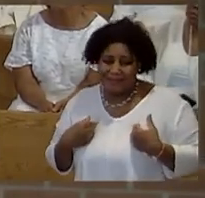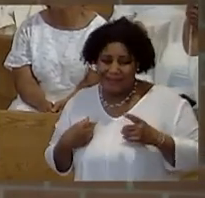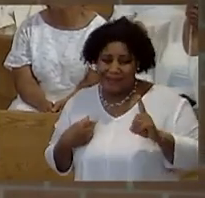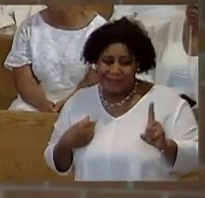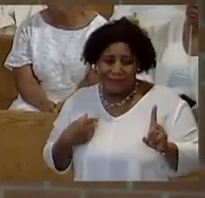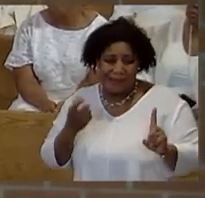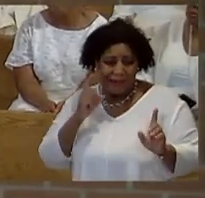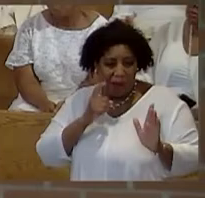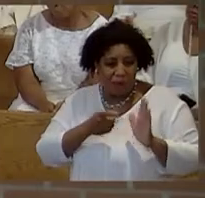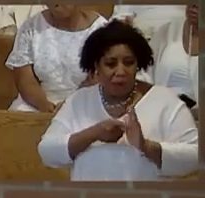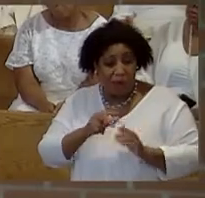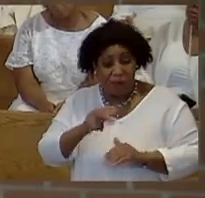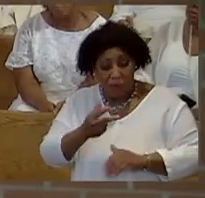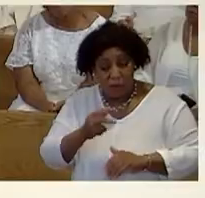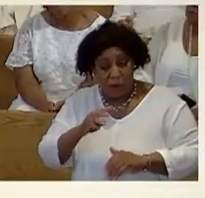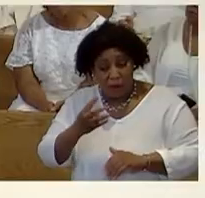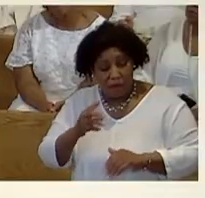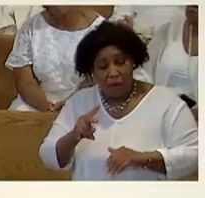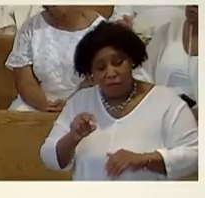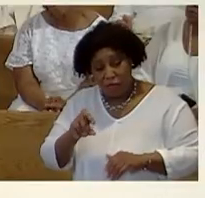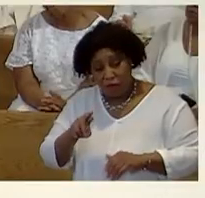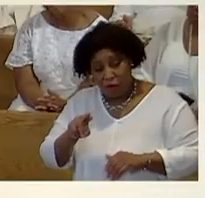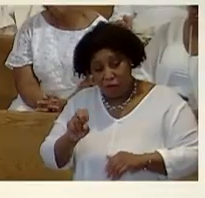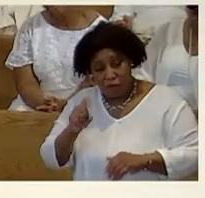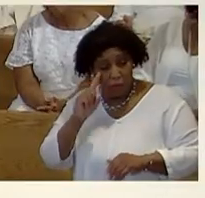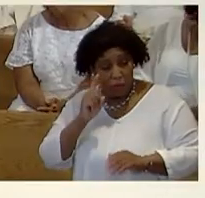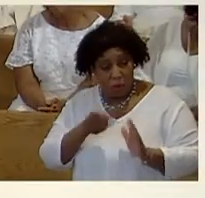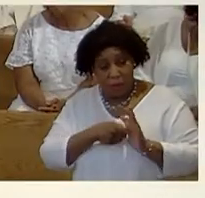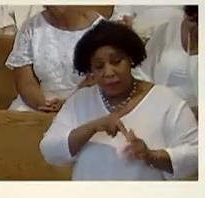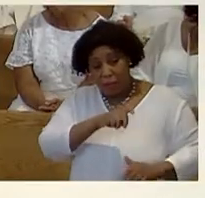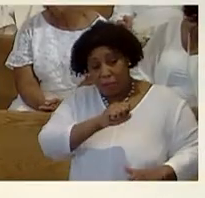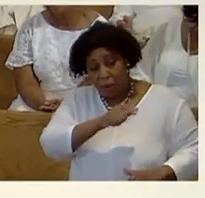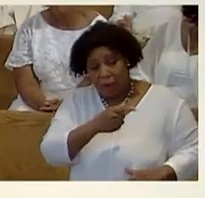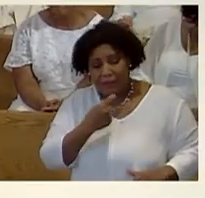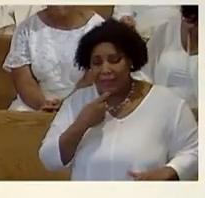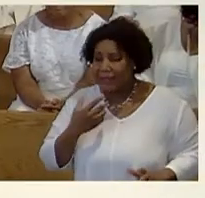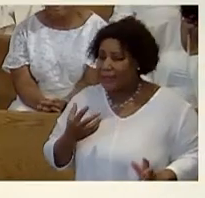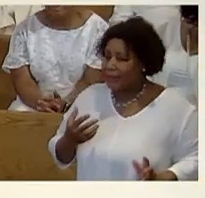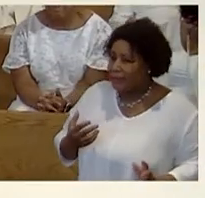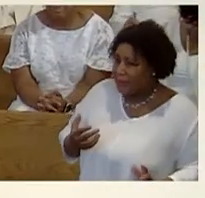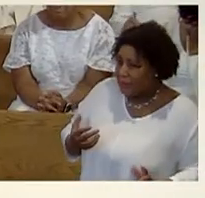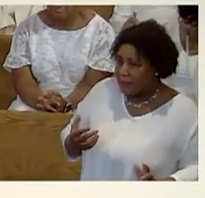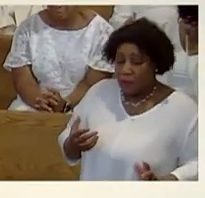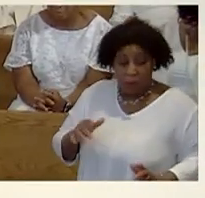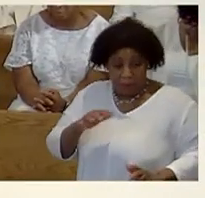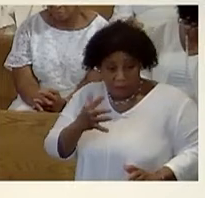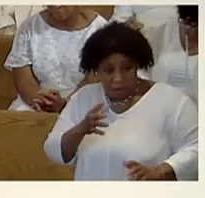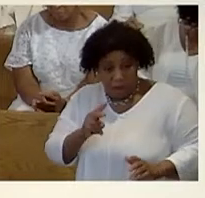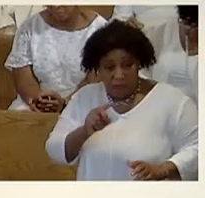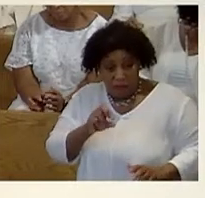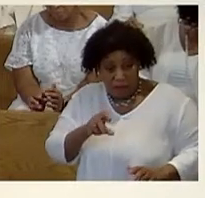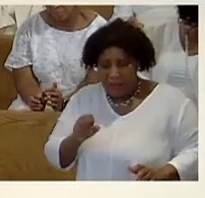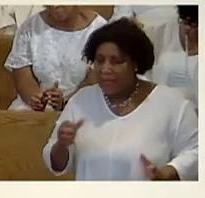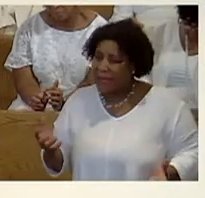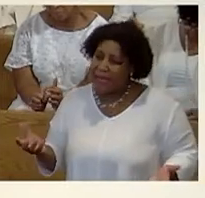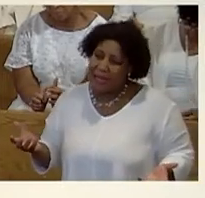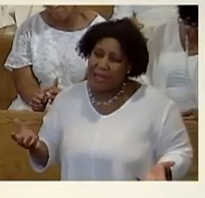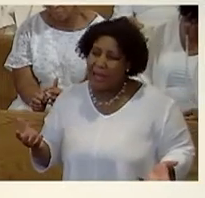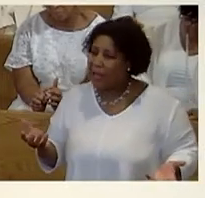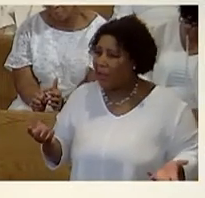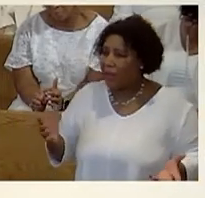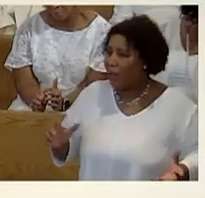the third and the fourth verse, we find Paul says, if there's ever, or in the fifth verse now, it says, I was